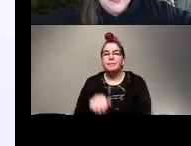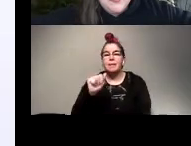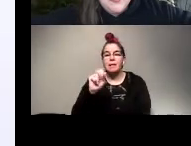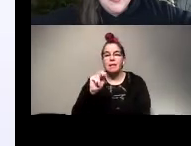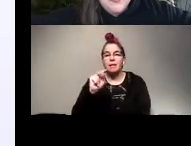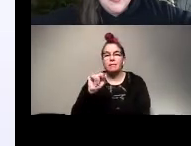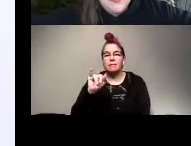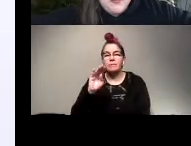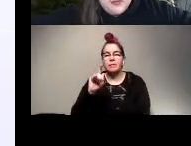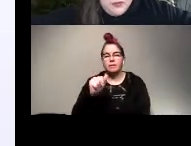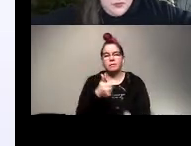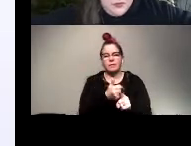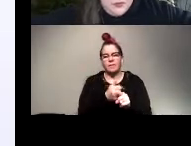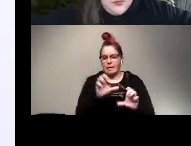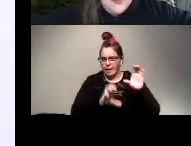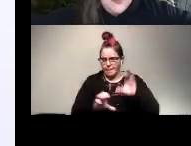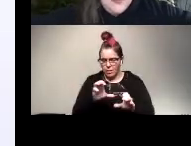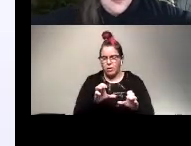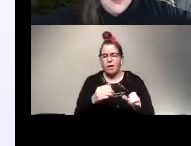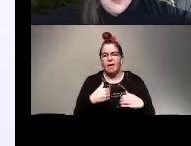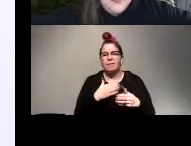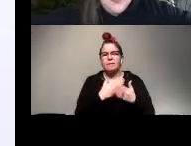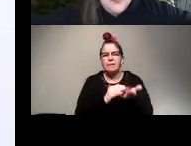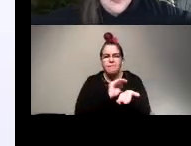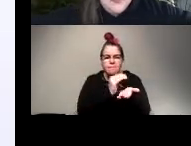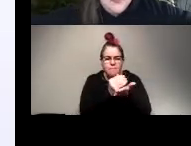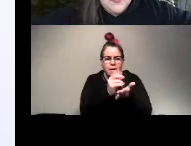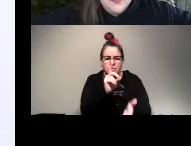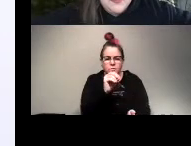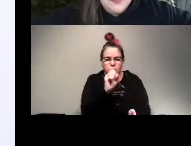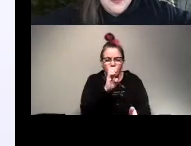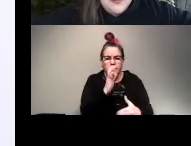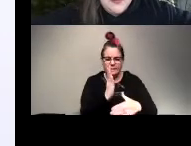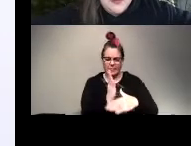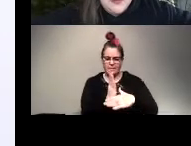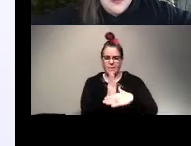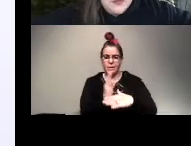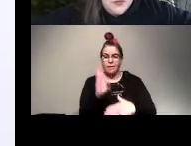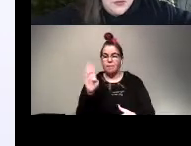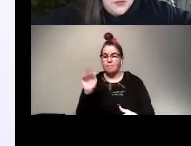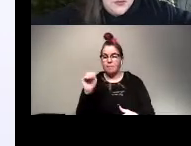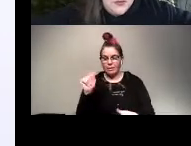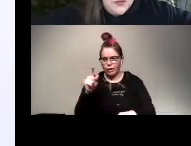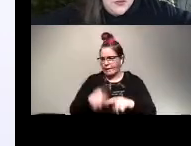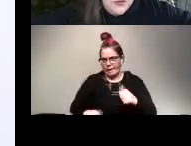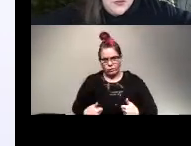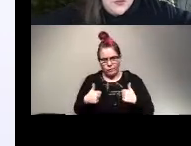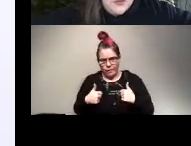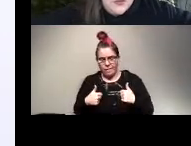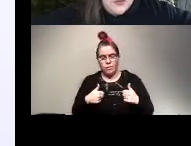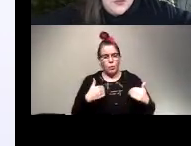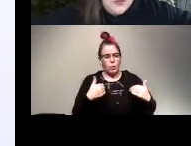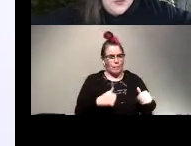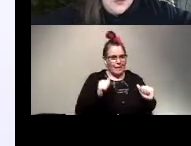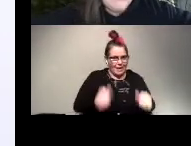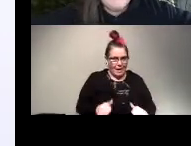some chemical where there's some dosage in the middle where the bacterium cannot survive, but the human can